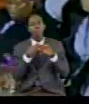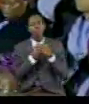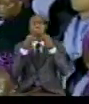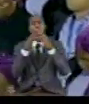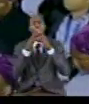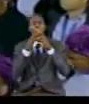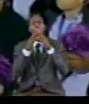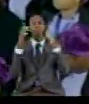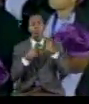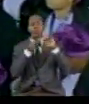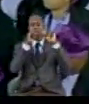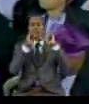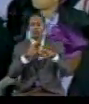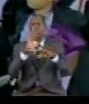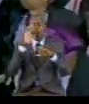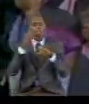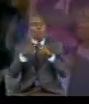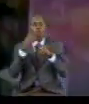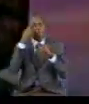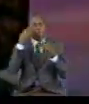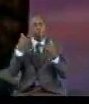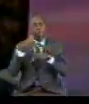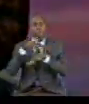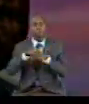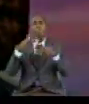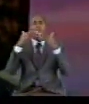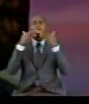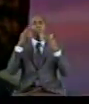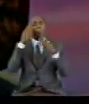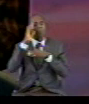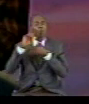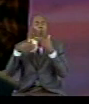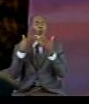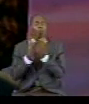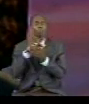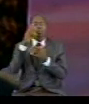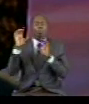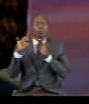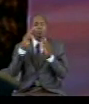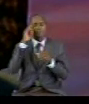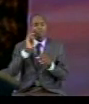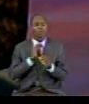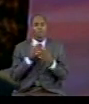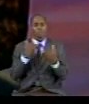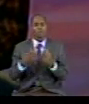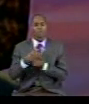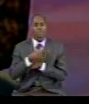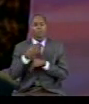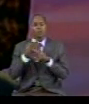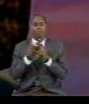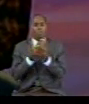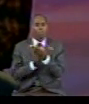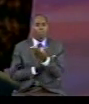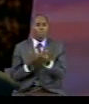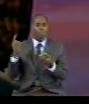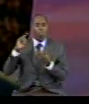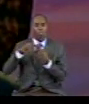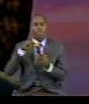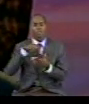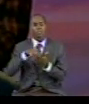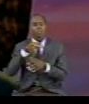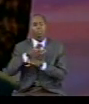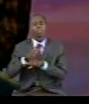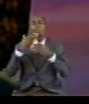for tonight. Thank you for all that you did for us today, from morning till this evening. Thank you, Lord,